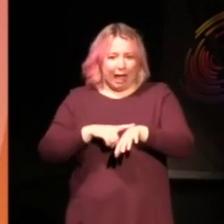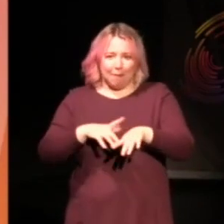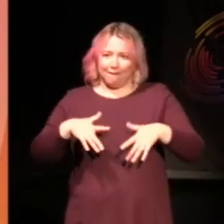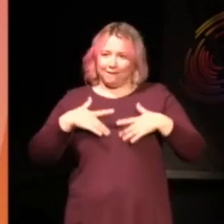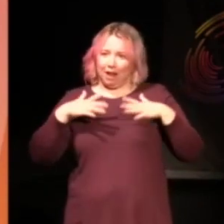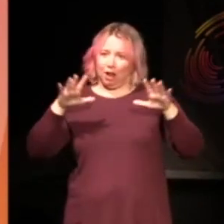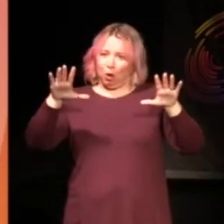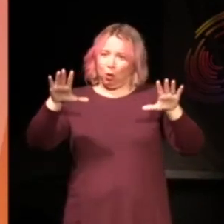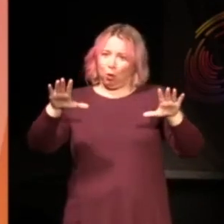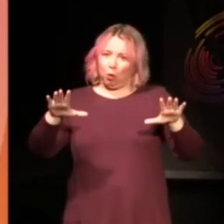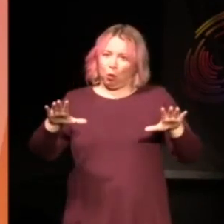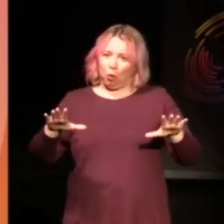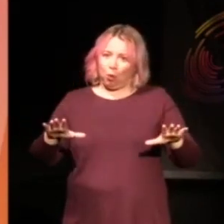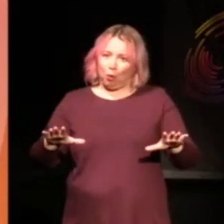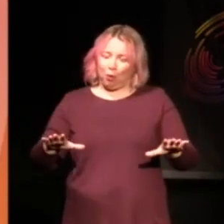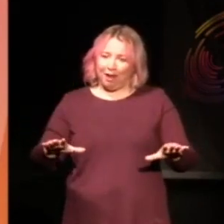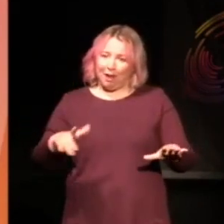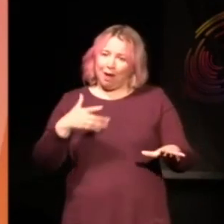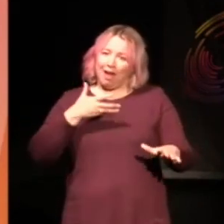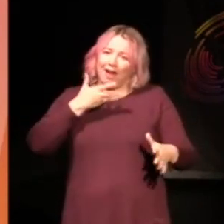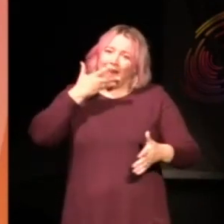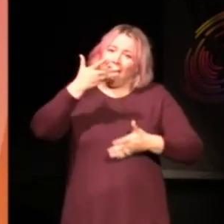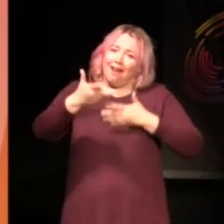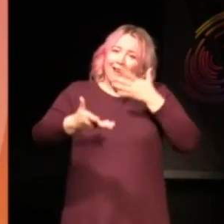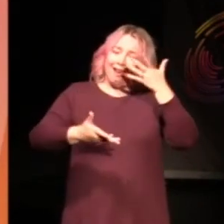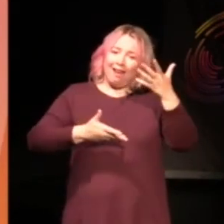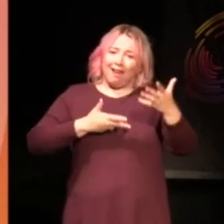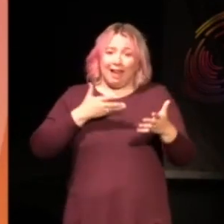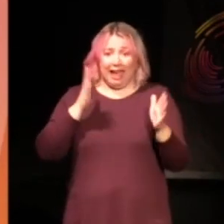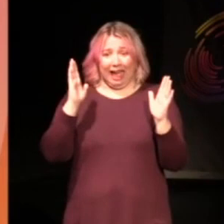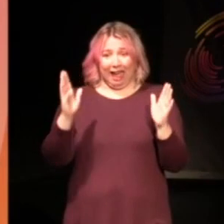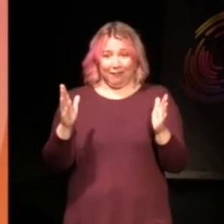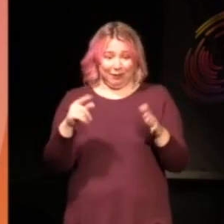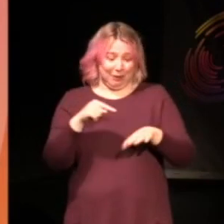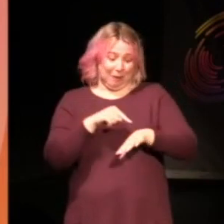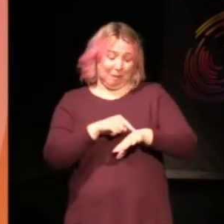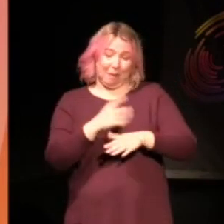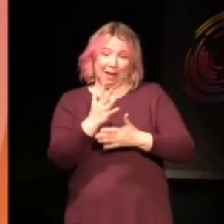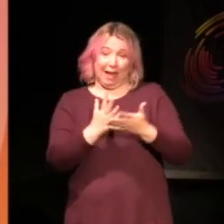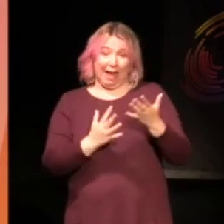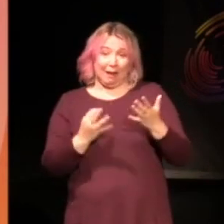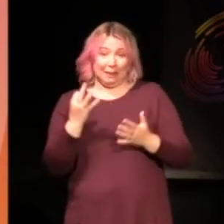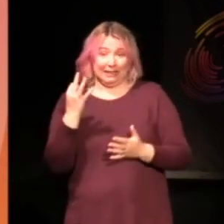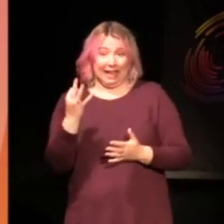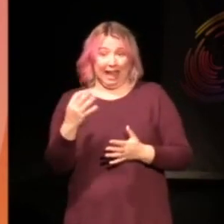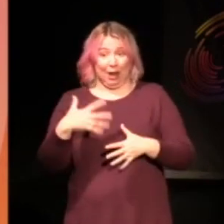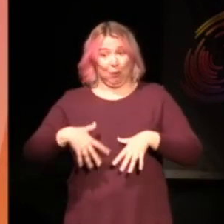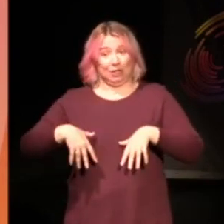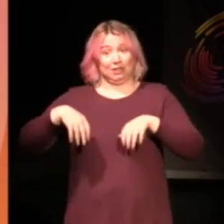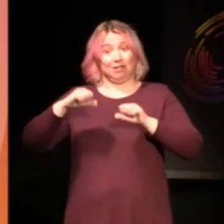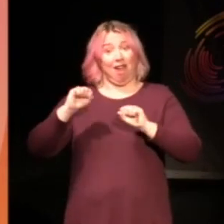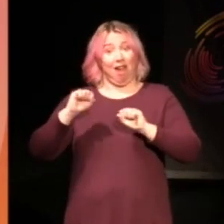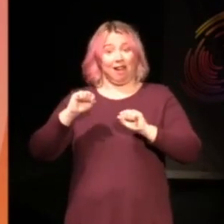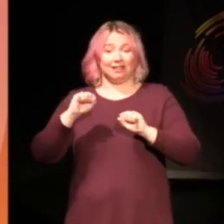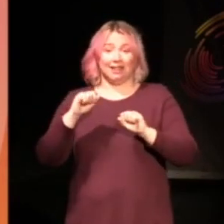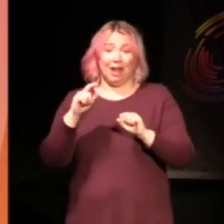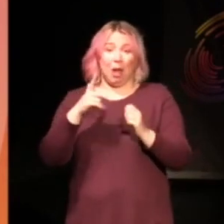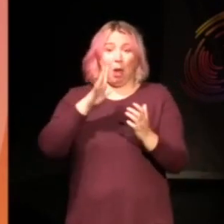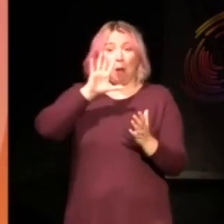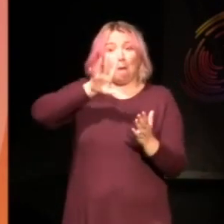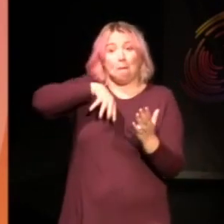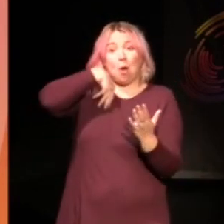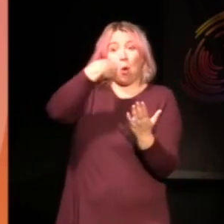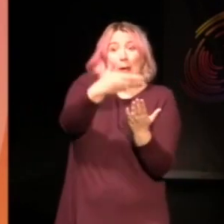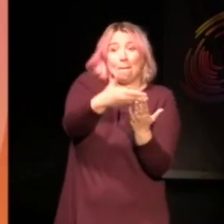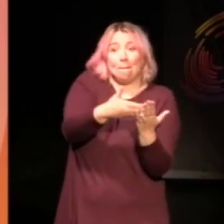an achievement. We have to stop because at 8:30, Simon Armitage is introducing the first of the 10 declarations of